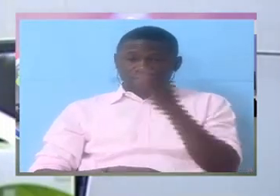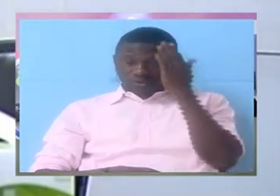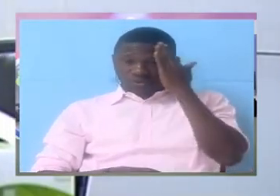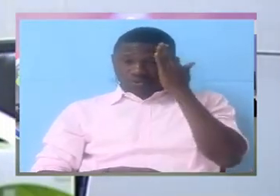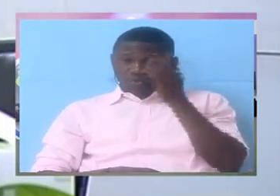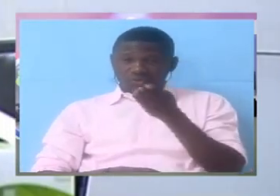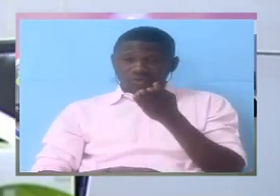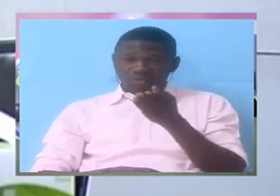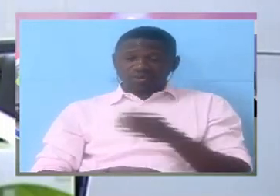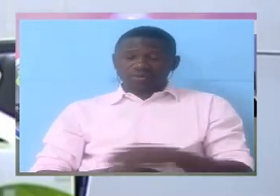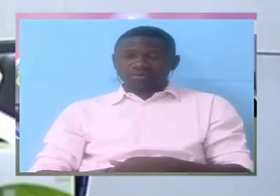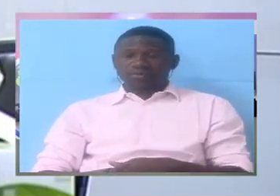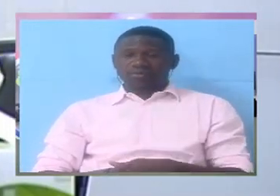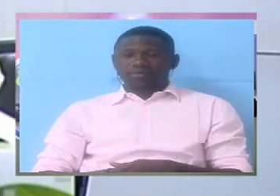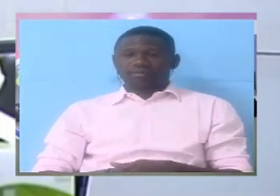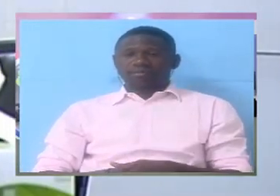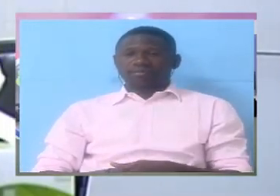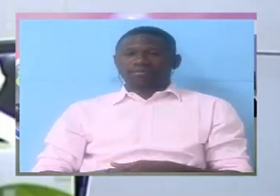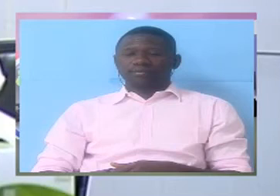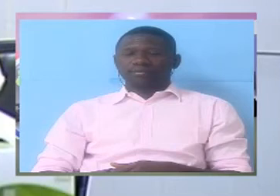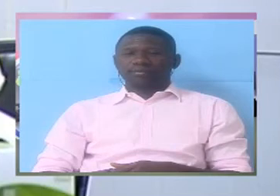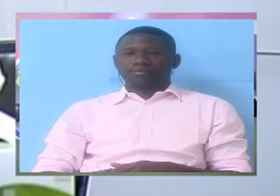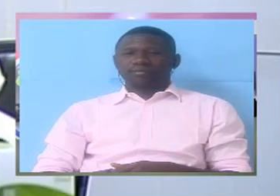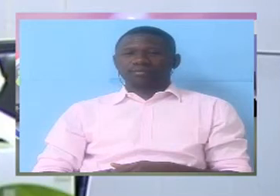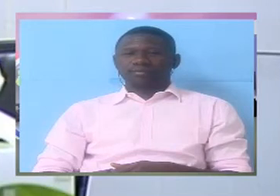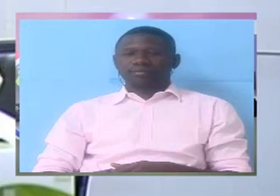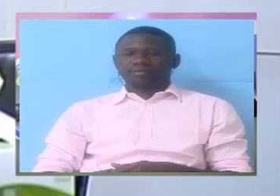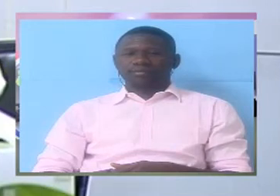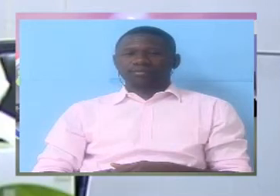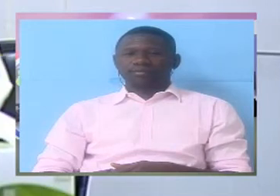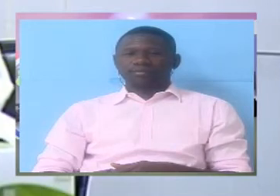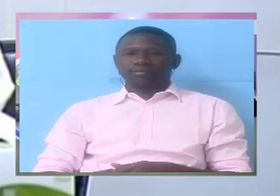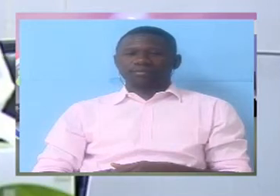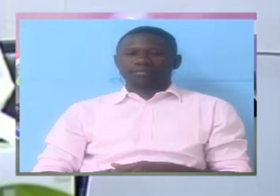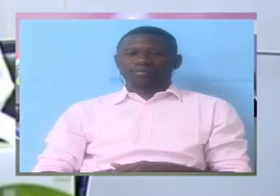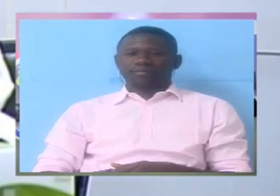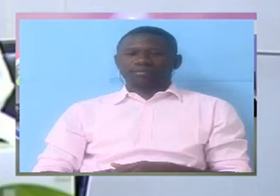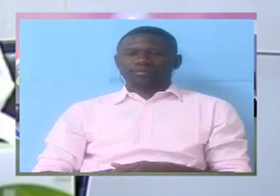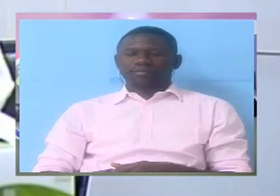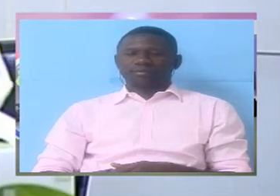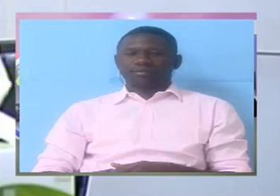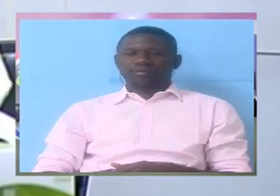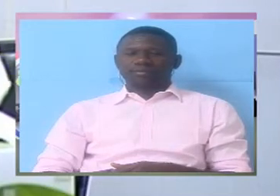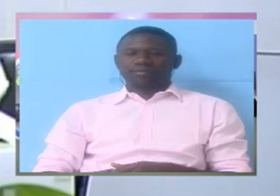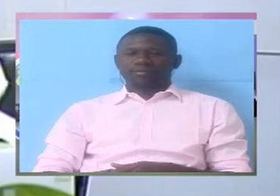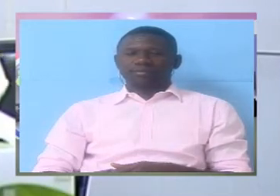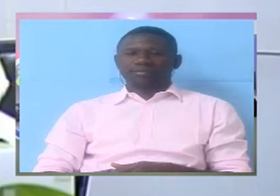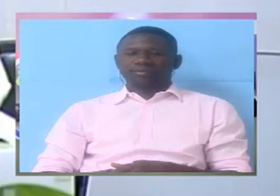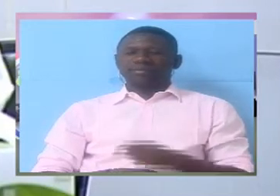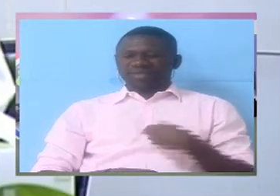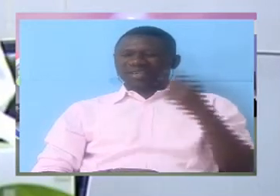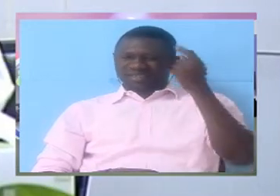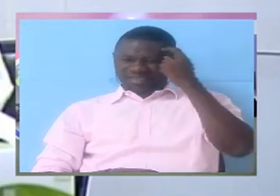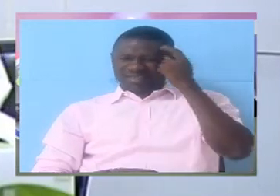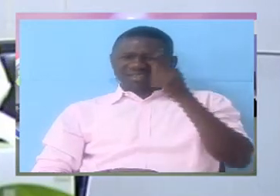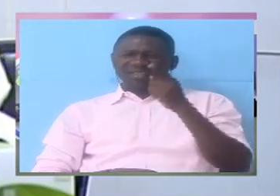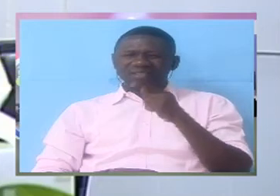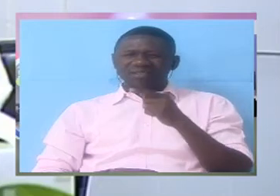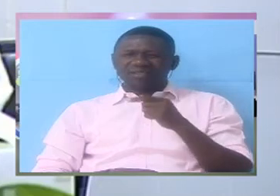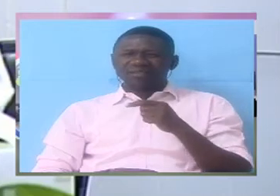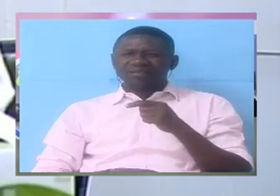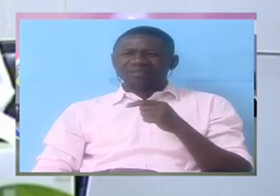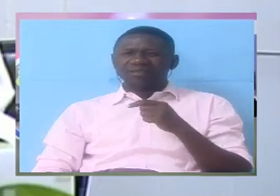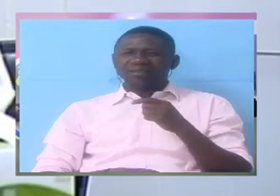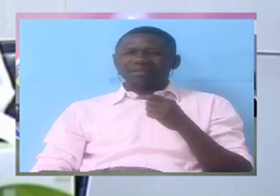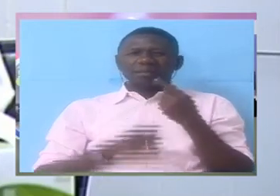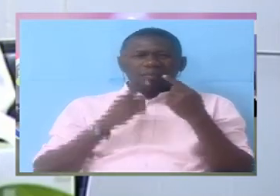Lead Council, I think this rumor has been going on more than a month when Sadauda was